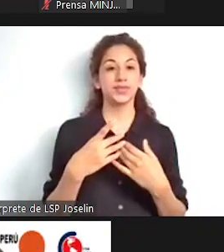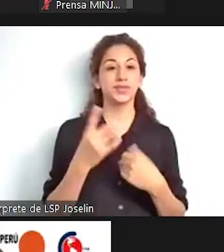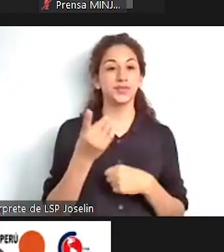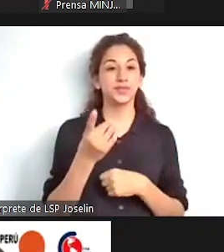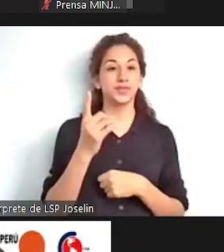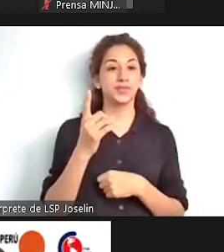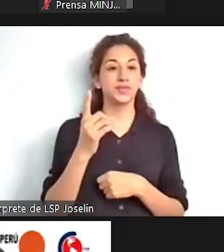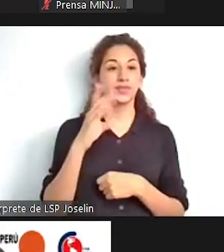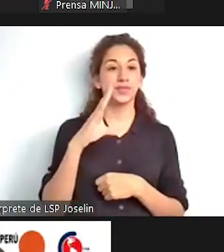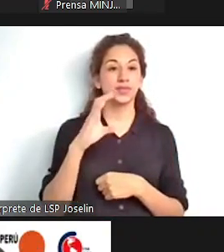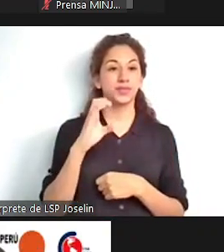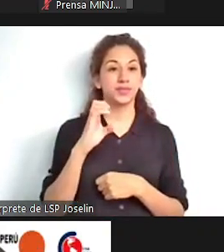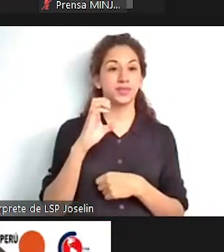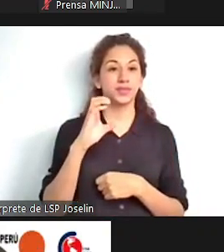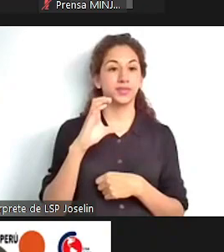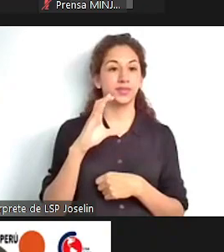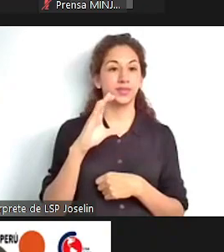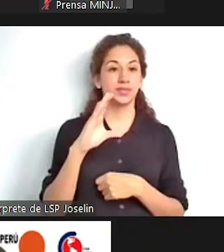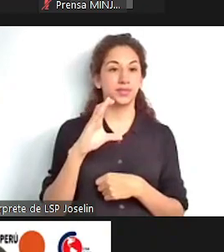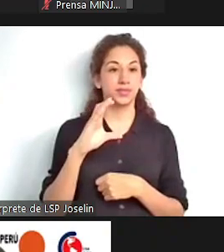thank you dr cecilia